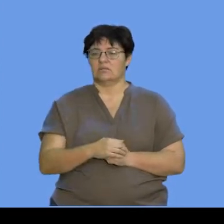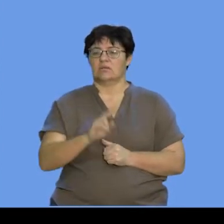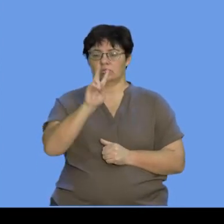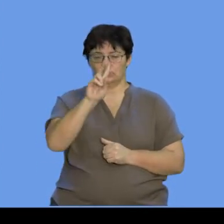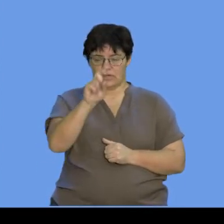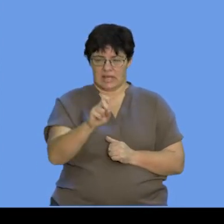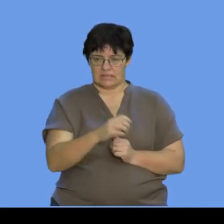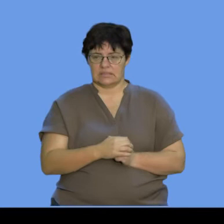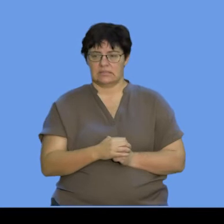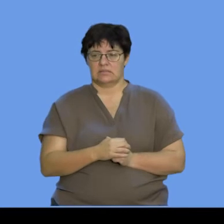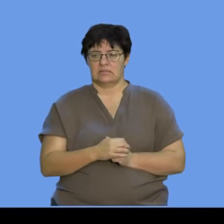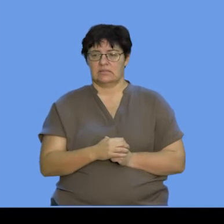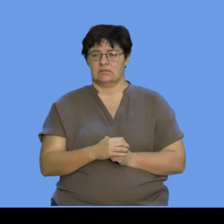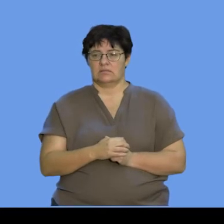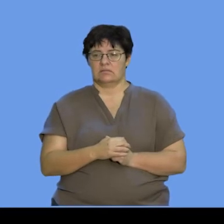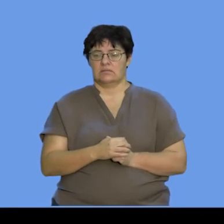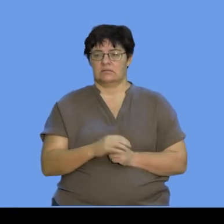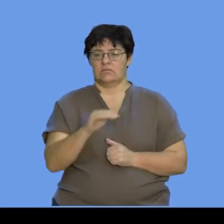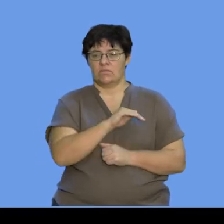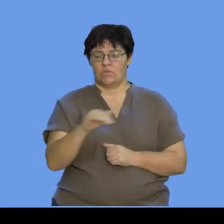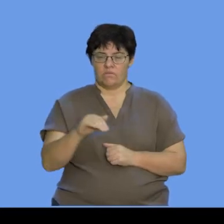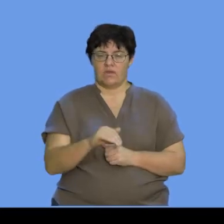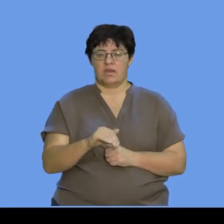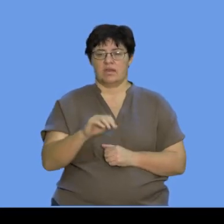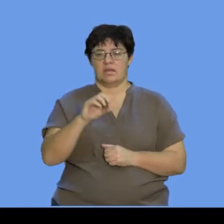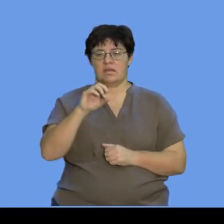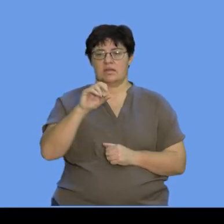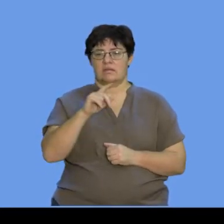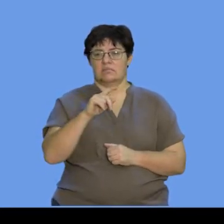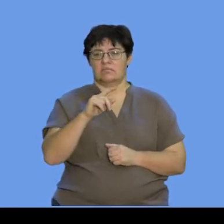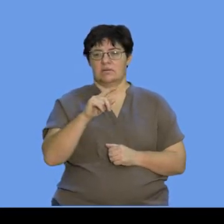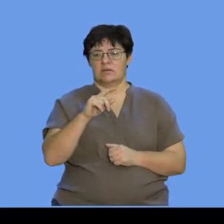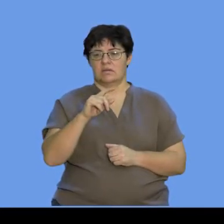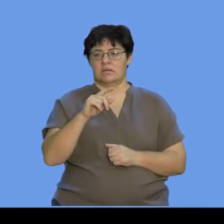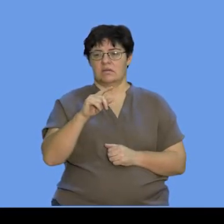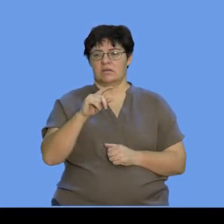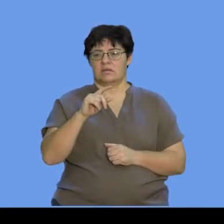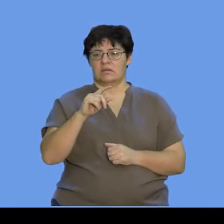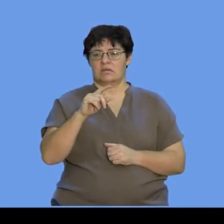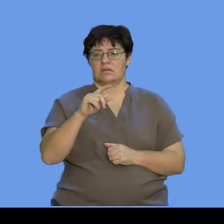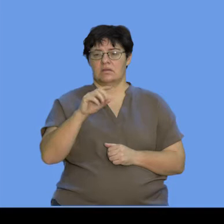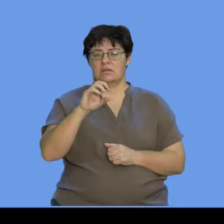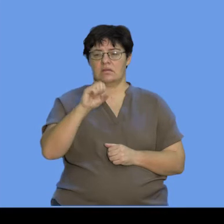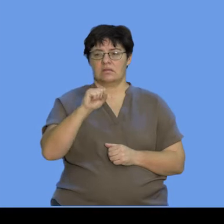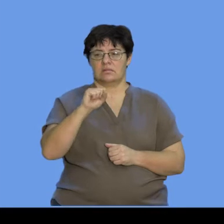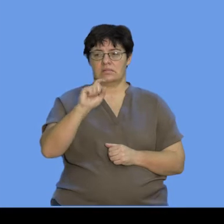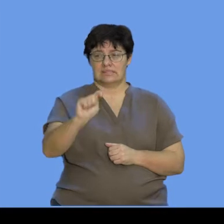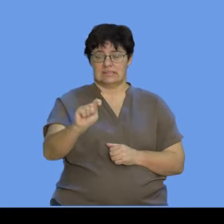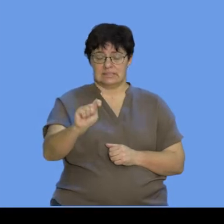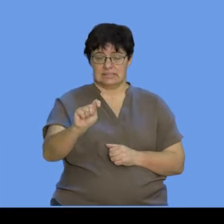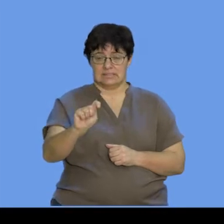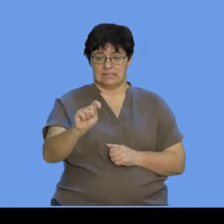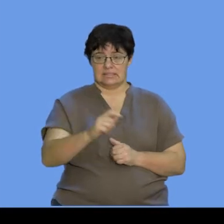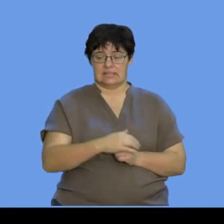equals to my PS is also 2x. Then all of this is divided by